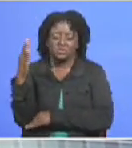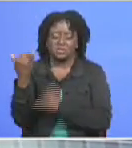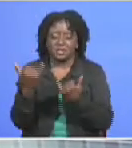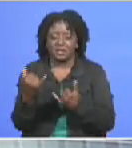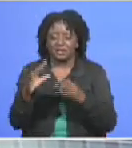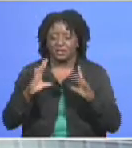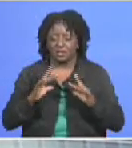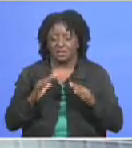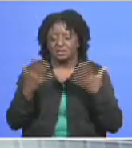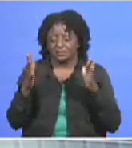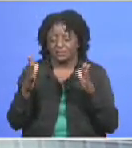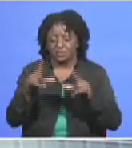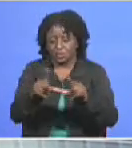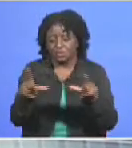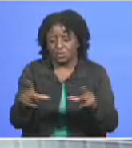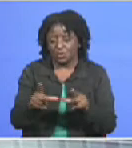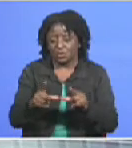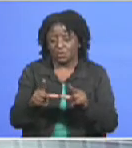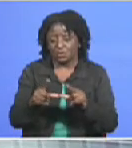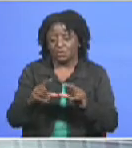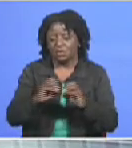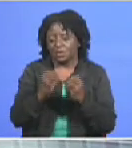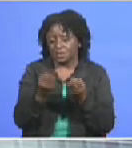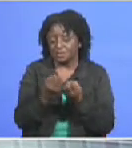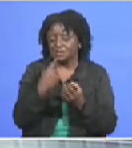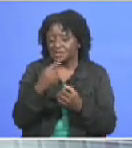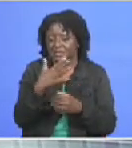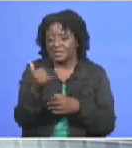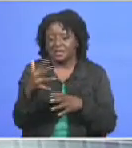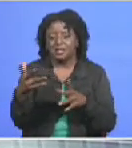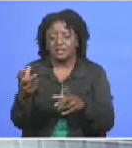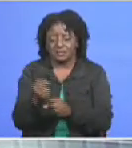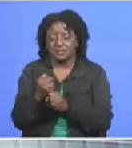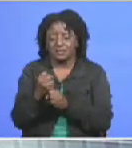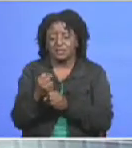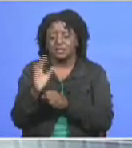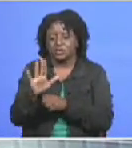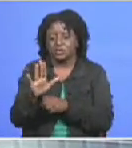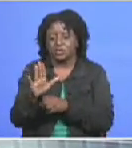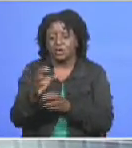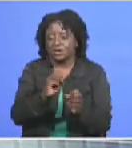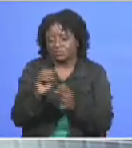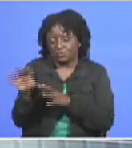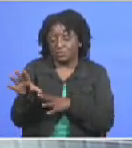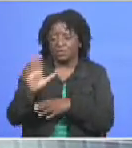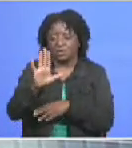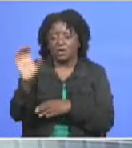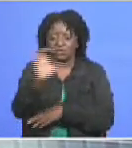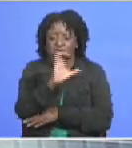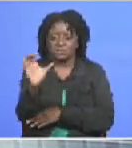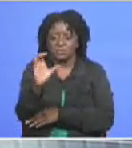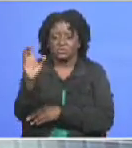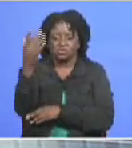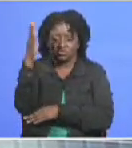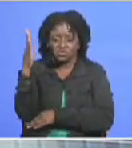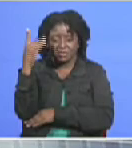local organization says they can dispose of your Christmas tree for free. Catherine Gomez